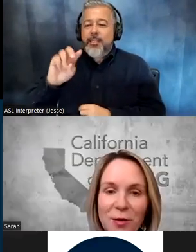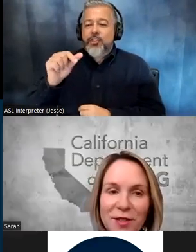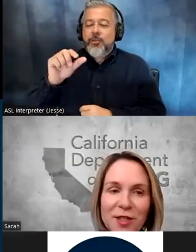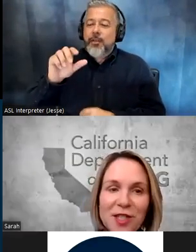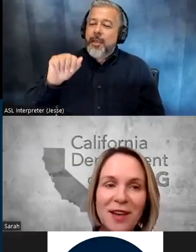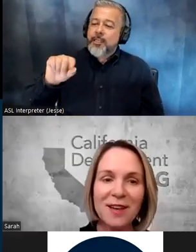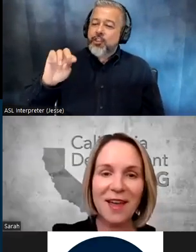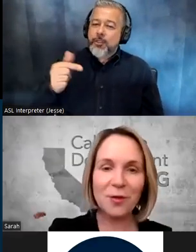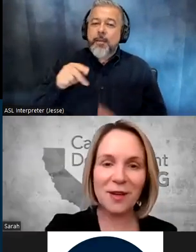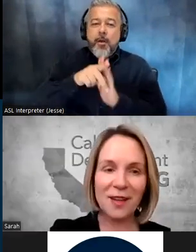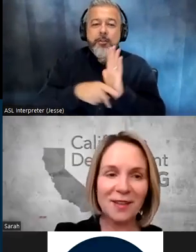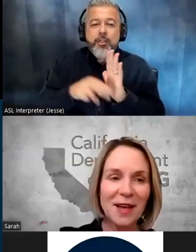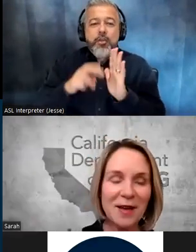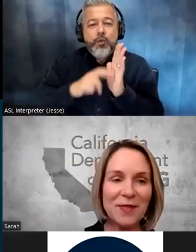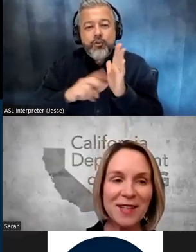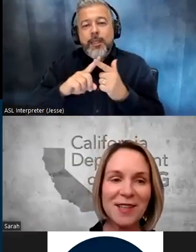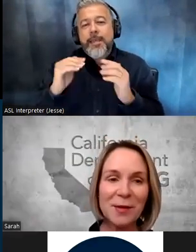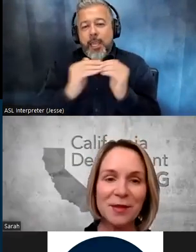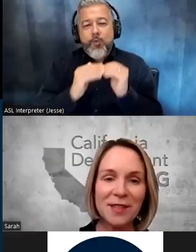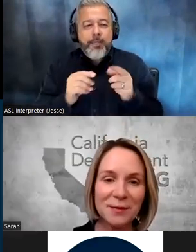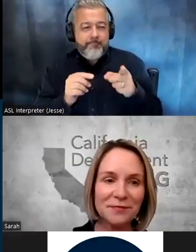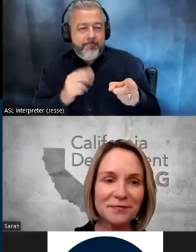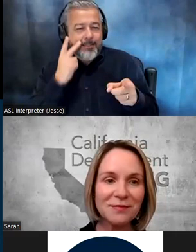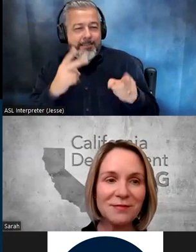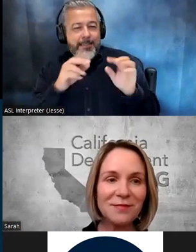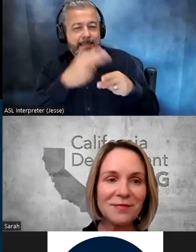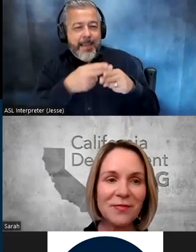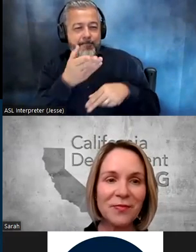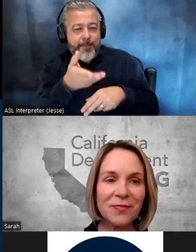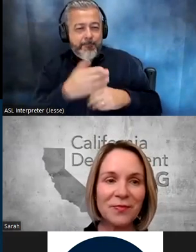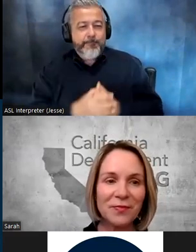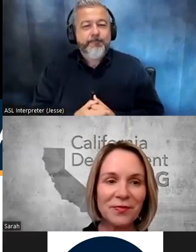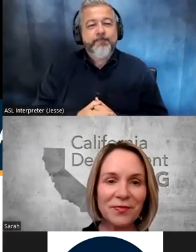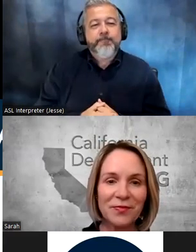Policy, Research, and Equity. Next slide, please.